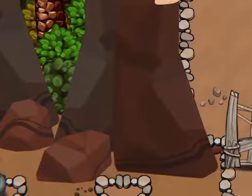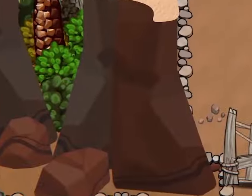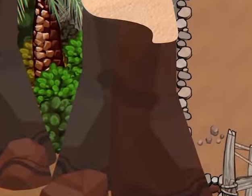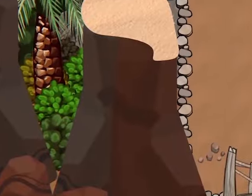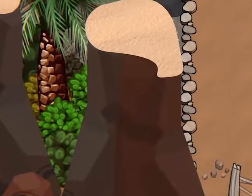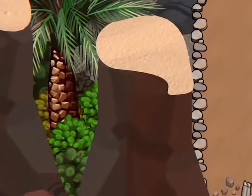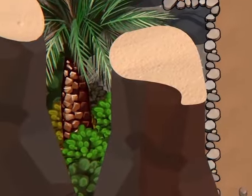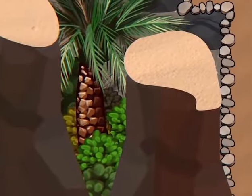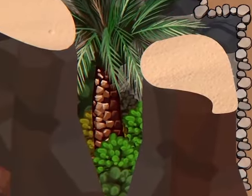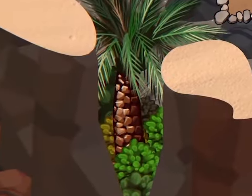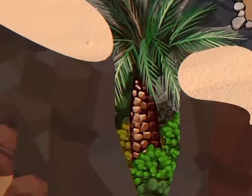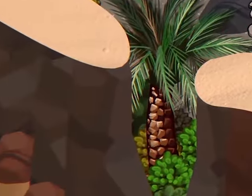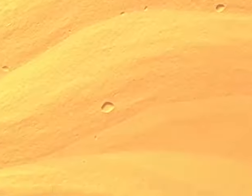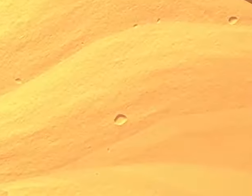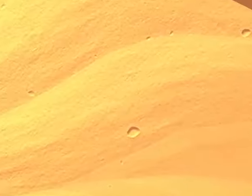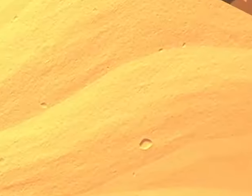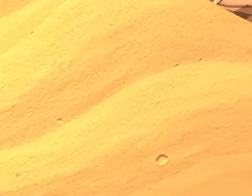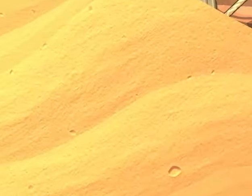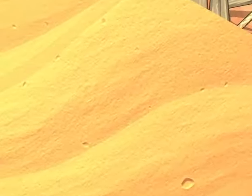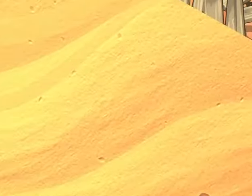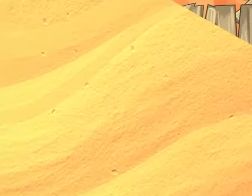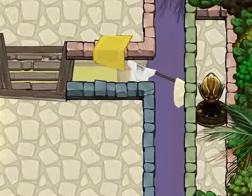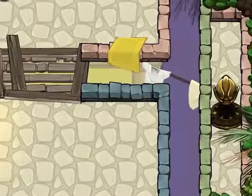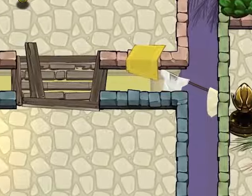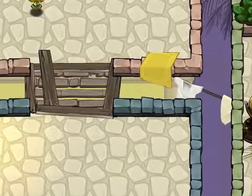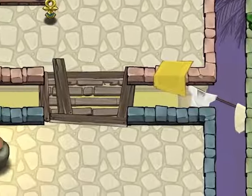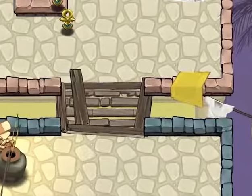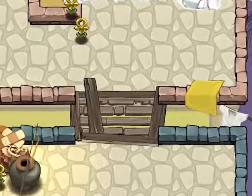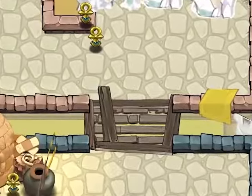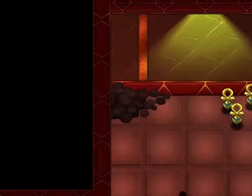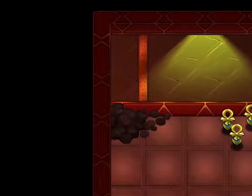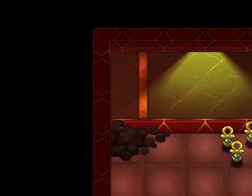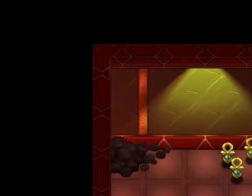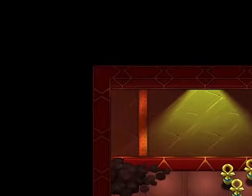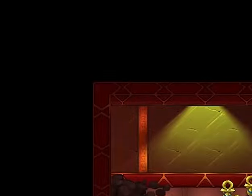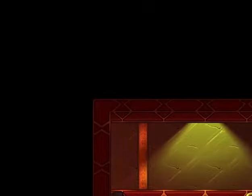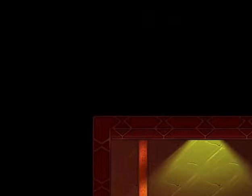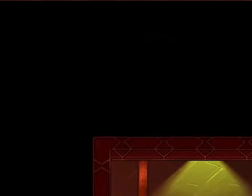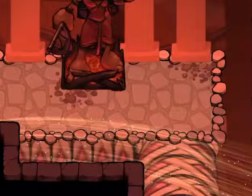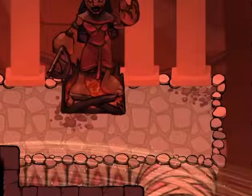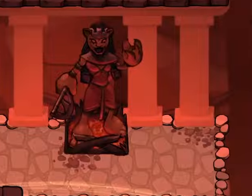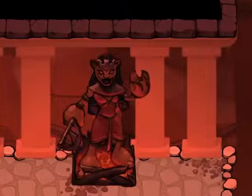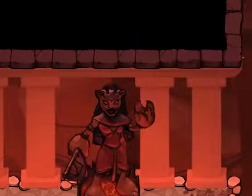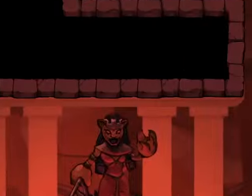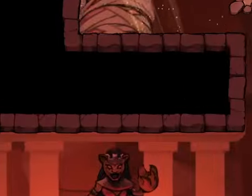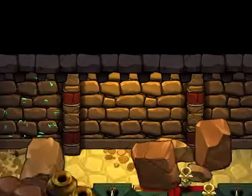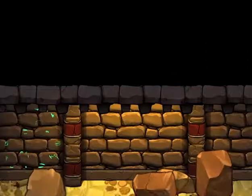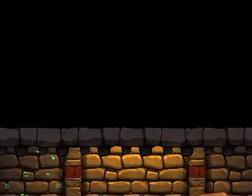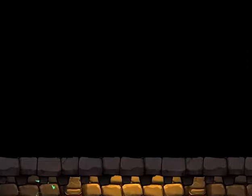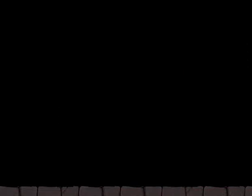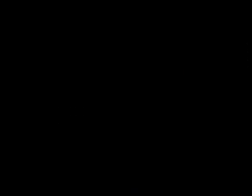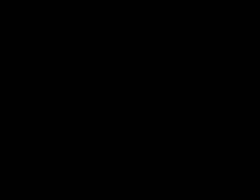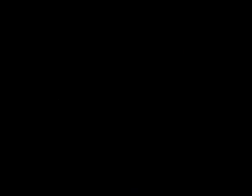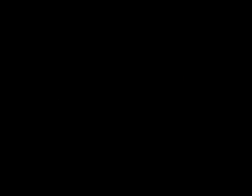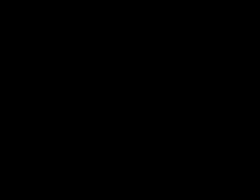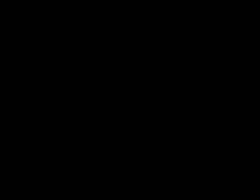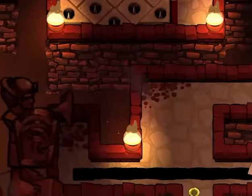All set for the tour? Well, the sights are unforgettable and rife